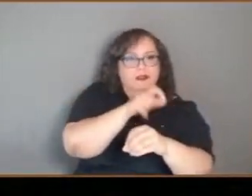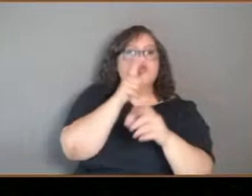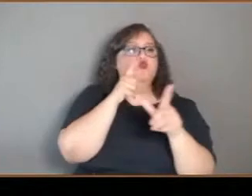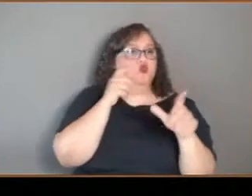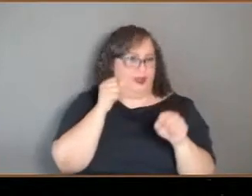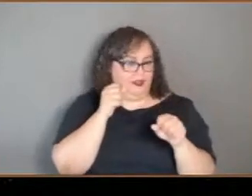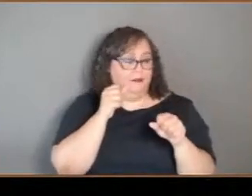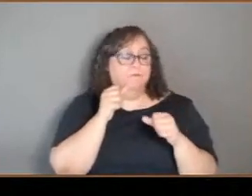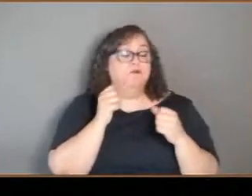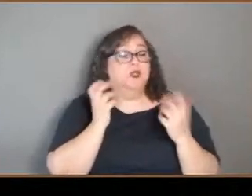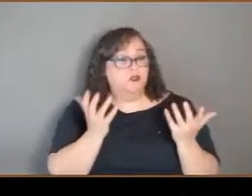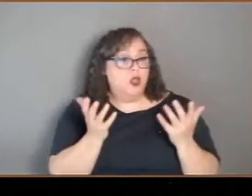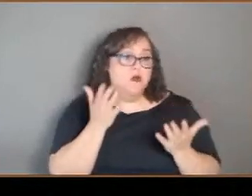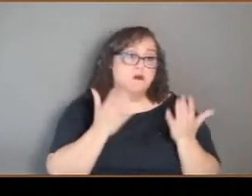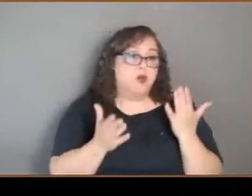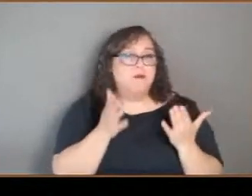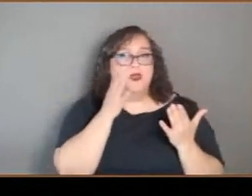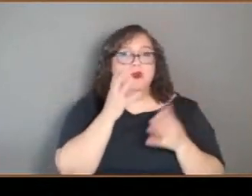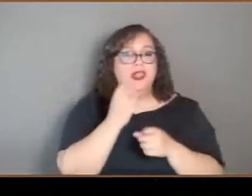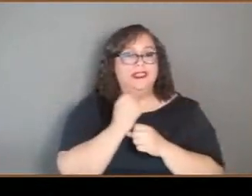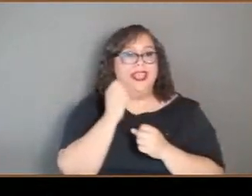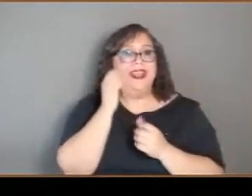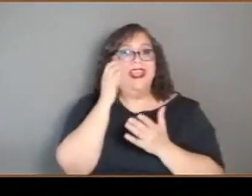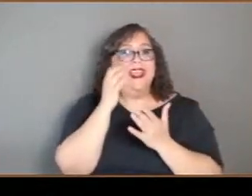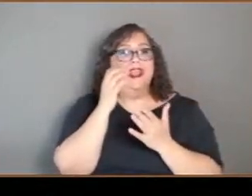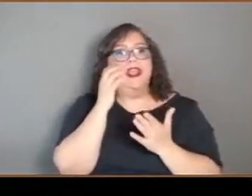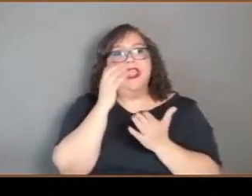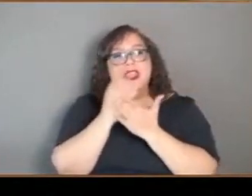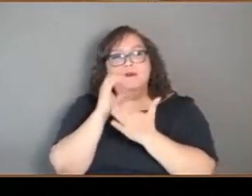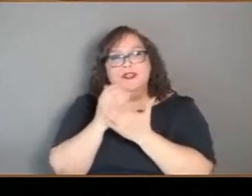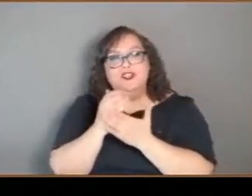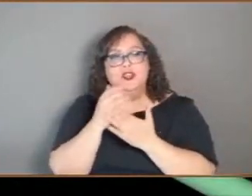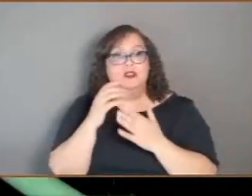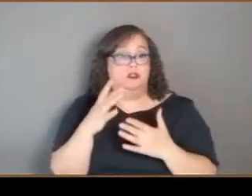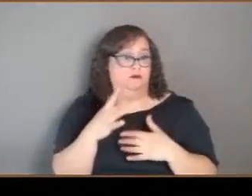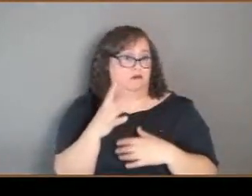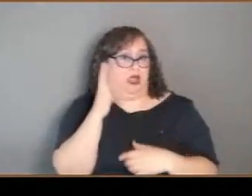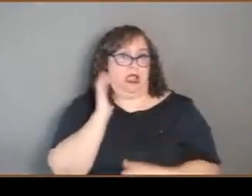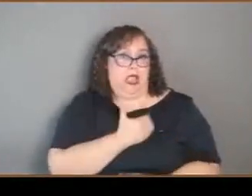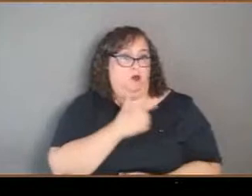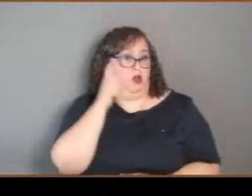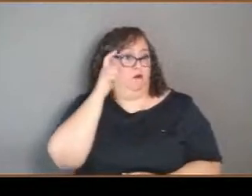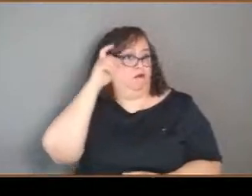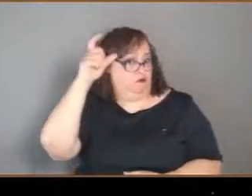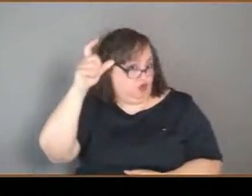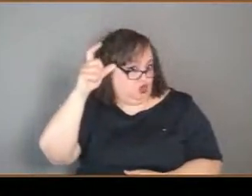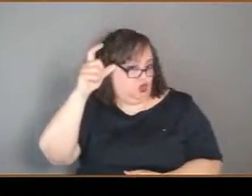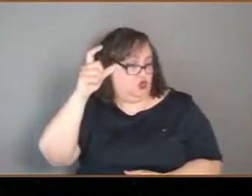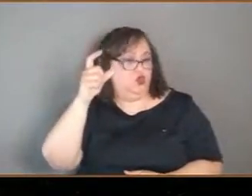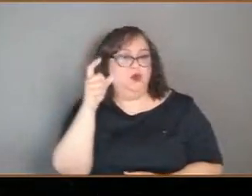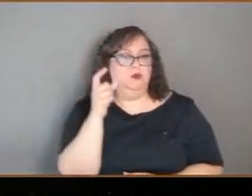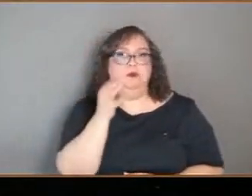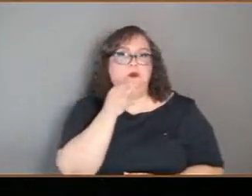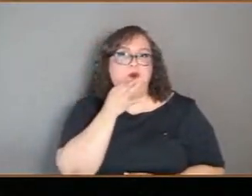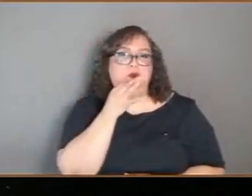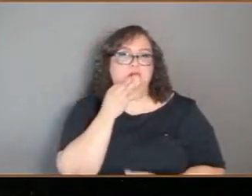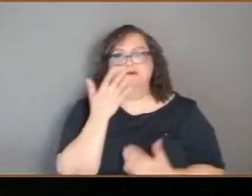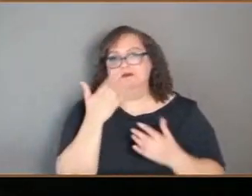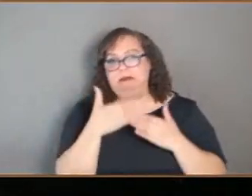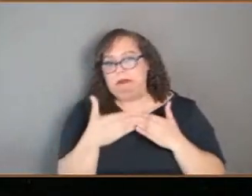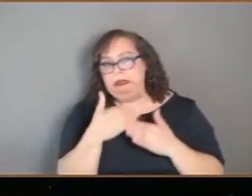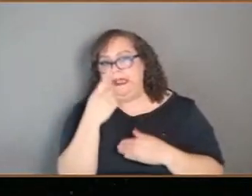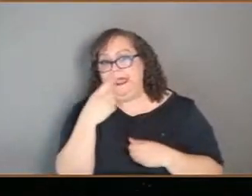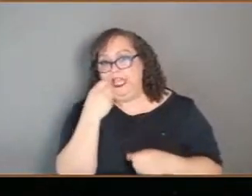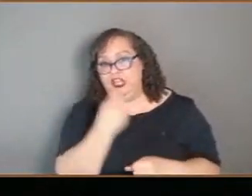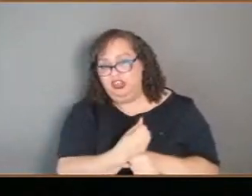getting probably images of Earth's moon during those gravity assists. We're planning them right now. So that'll be down within the next year. So we're expecting there to be a little